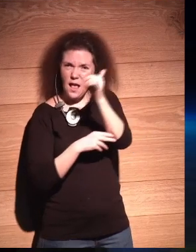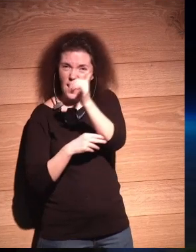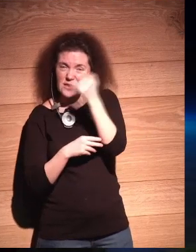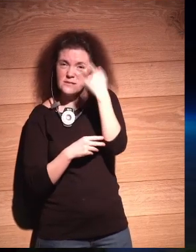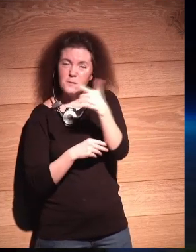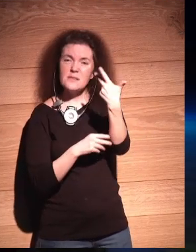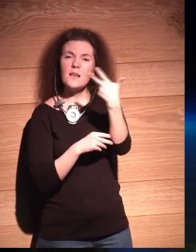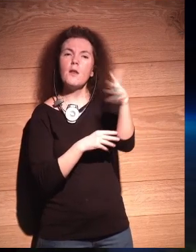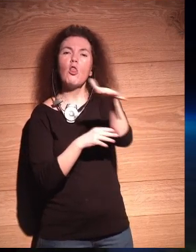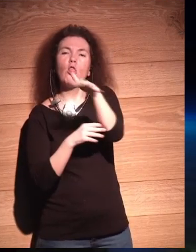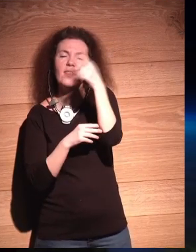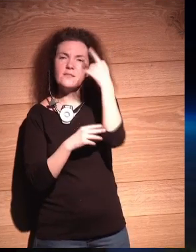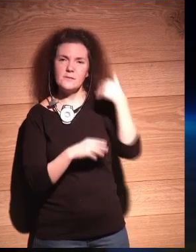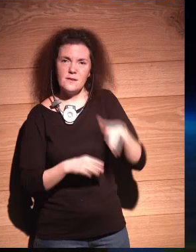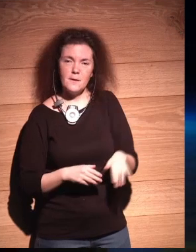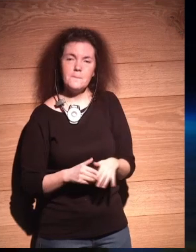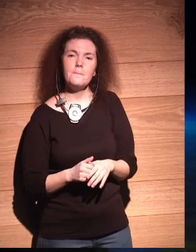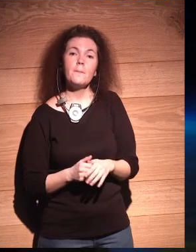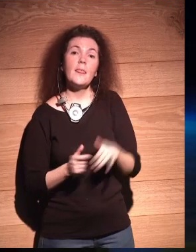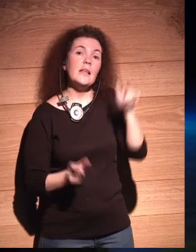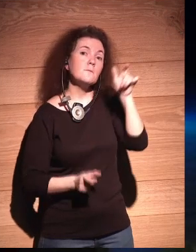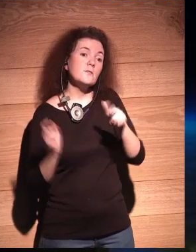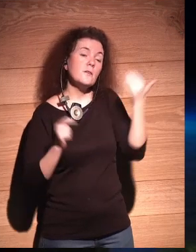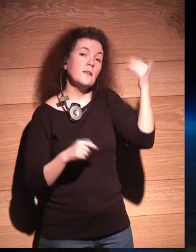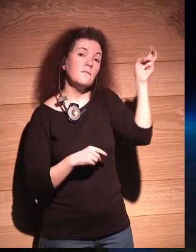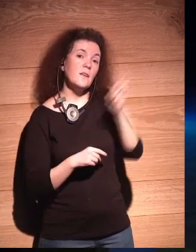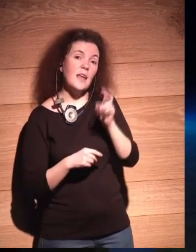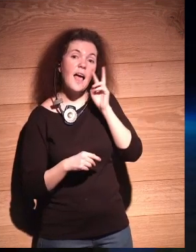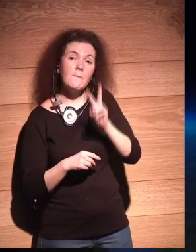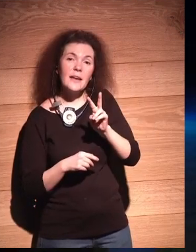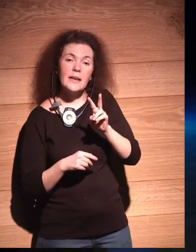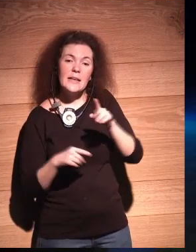there. And so people who came to see this